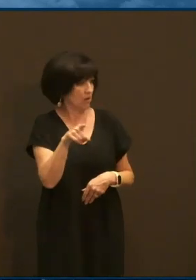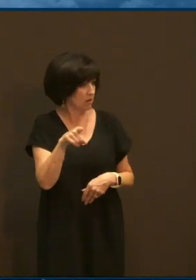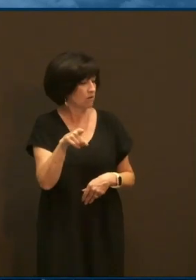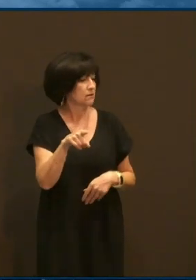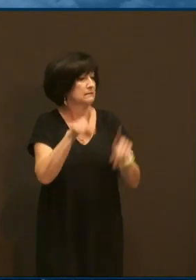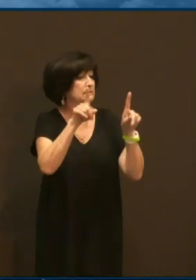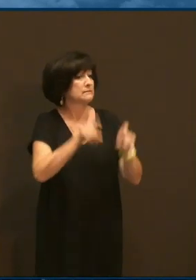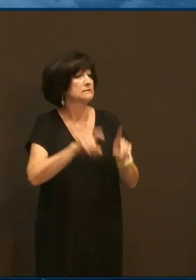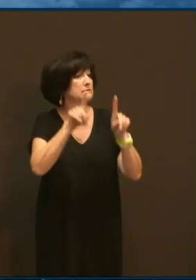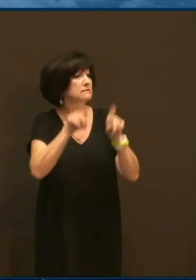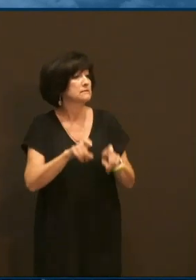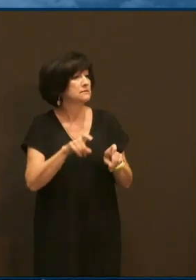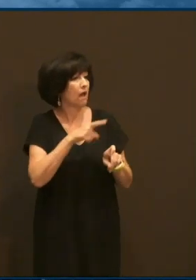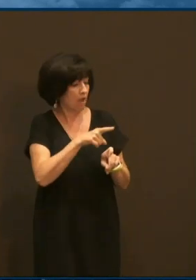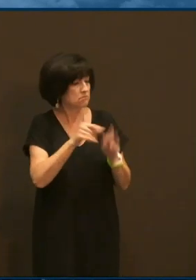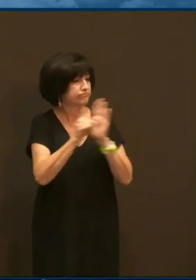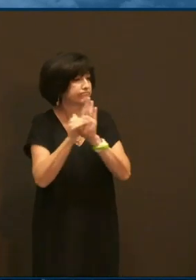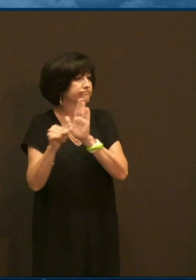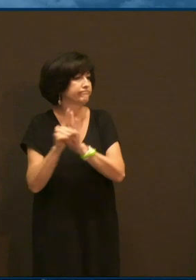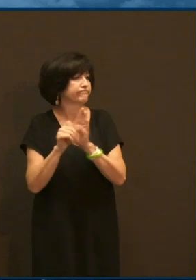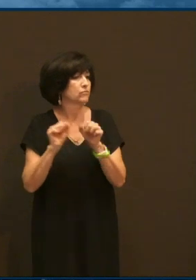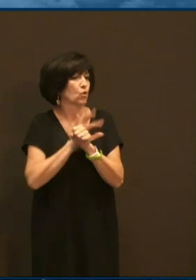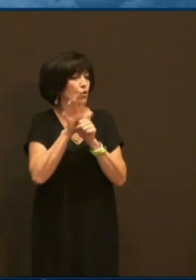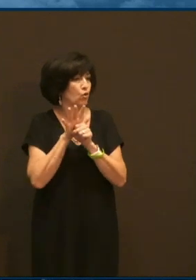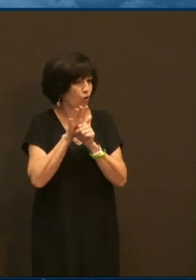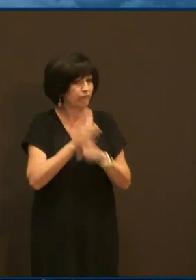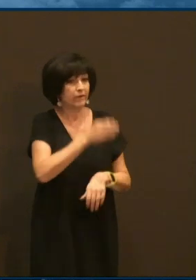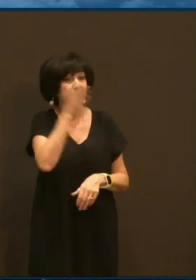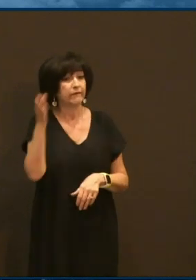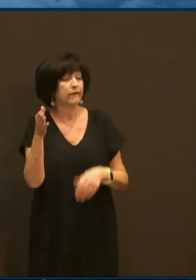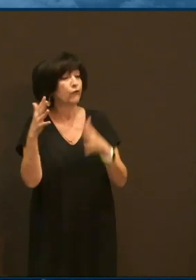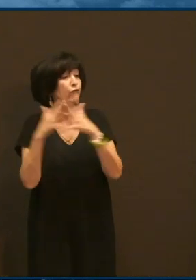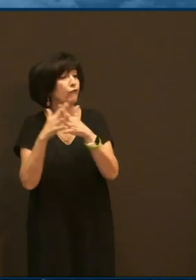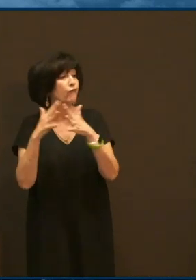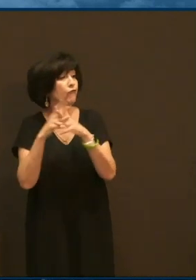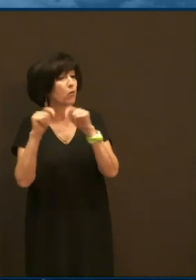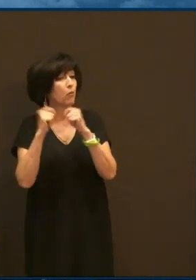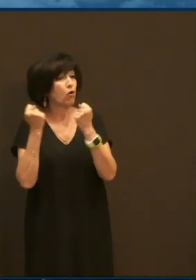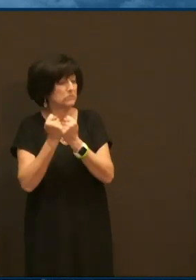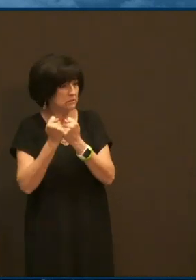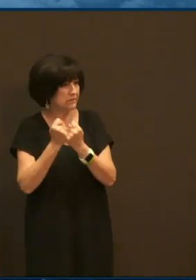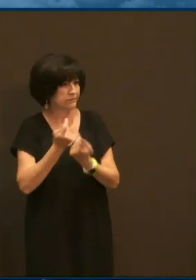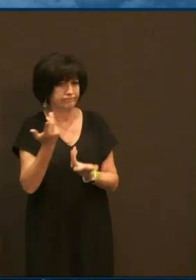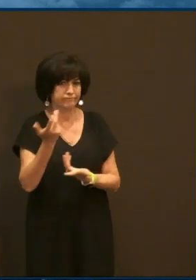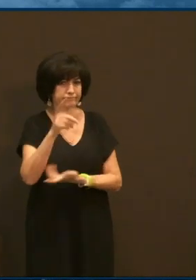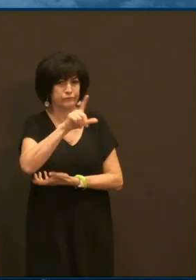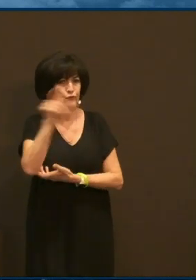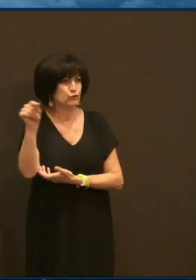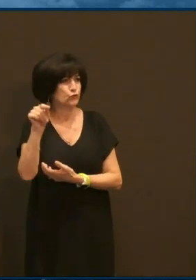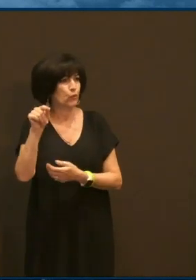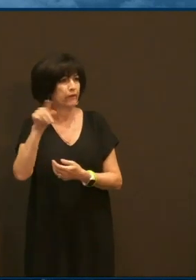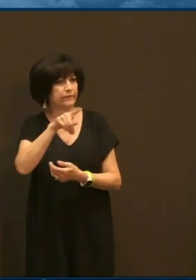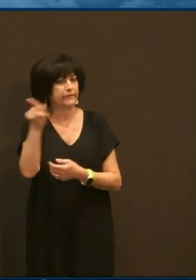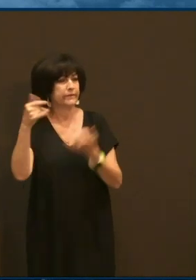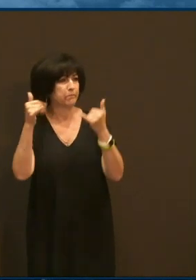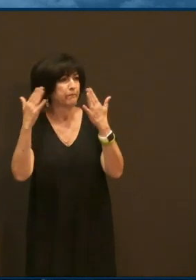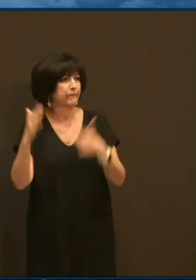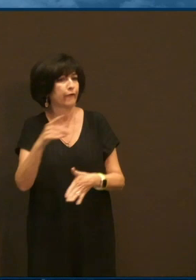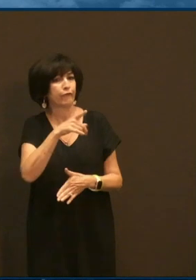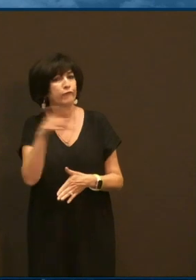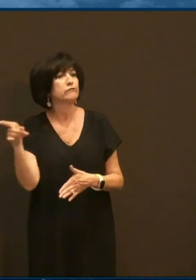Clemson football team had 20-some players test positive. And I know I talked to Dr. Asanis at the University of